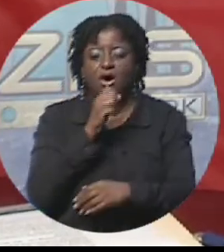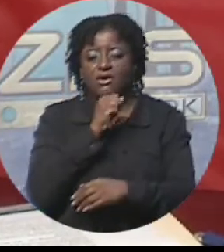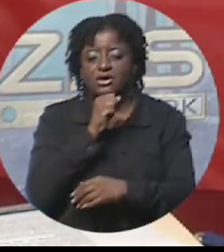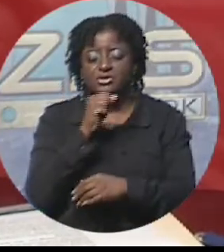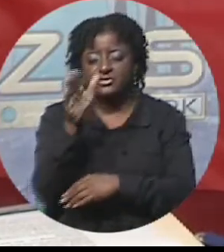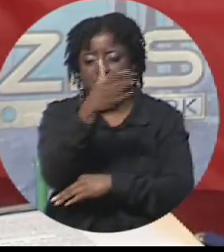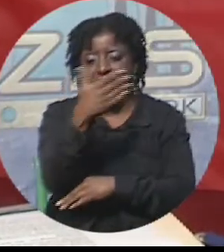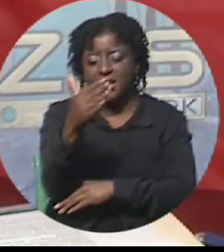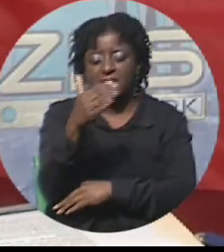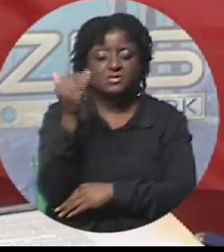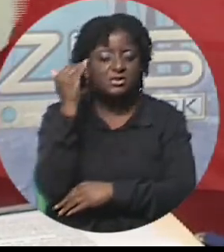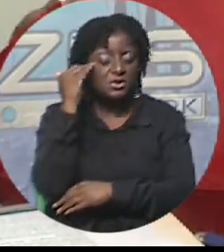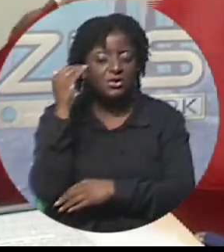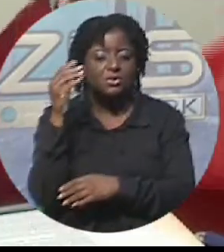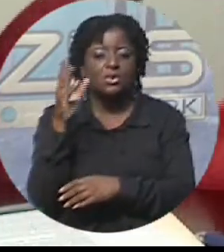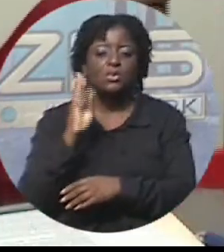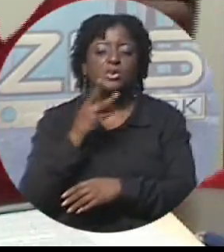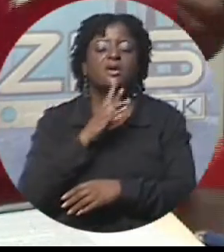we know that we are activated.